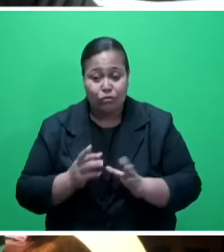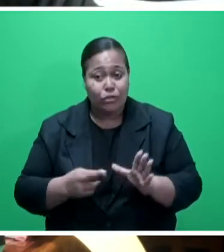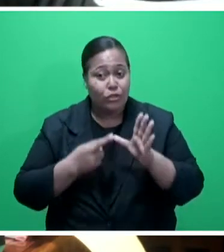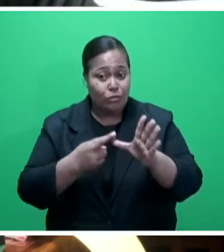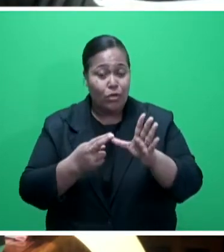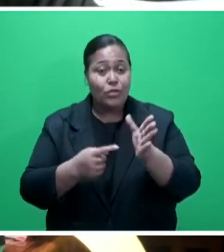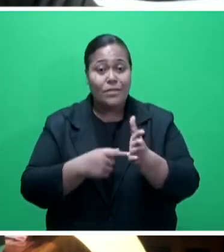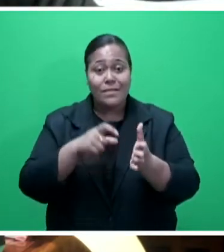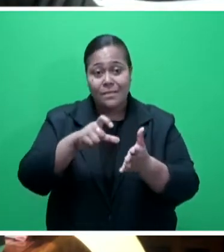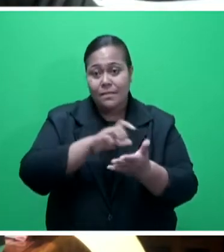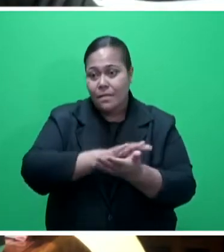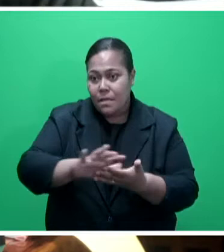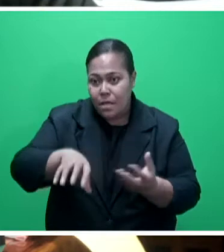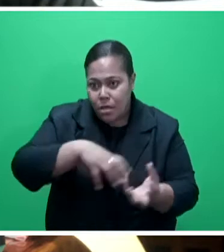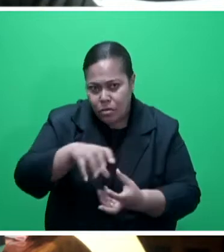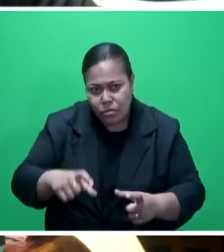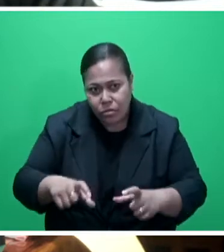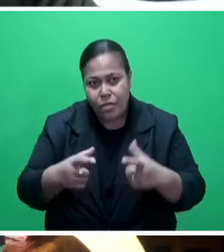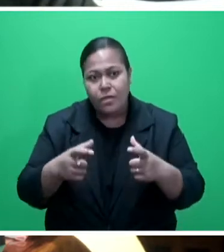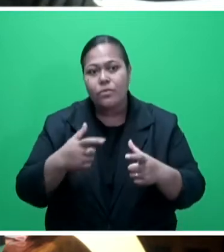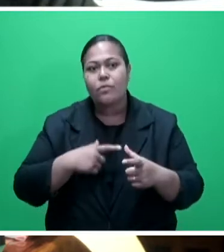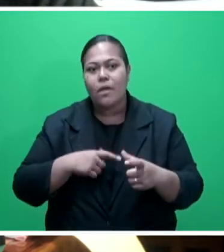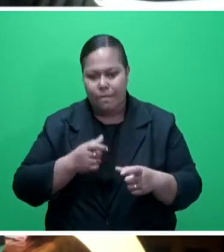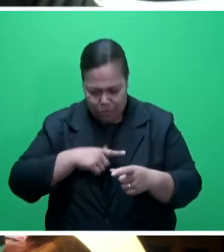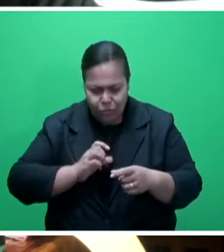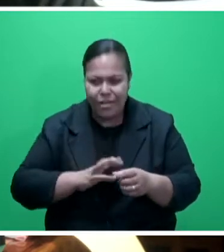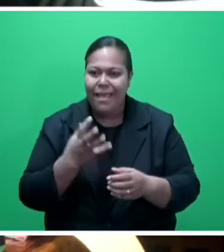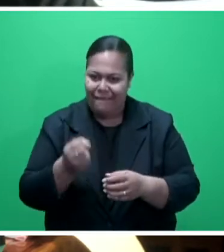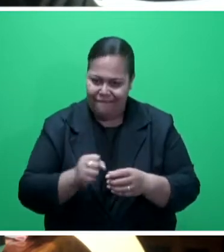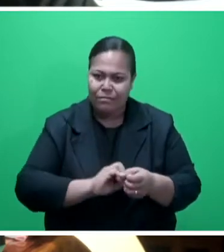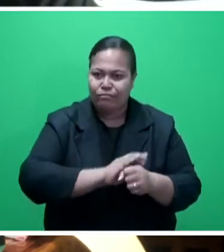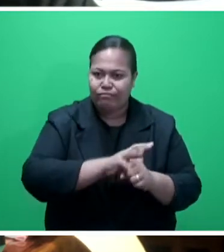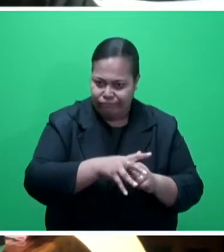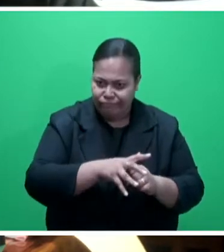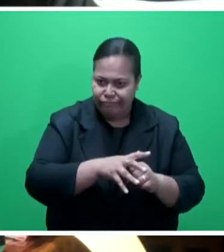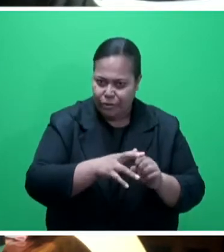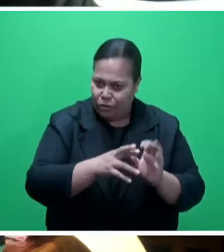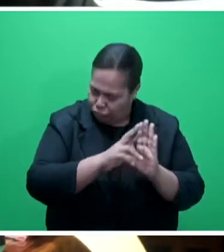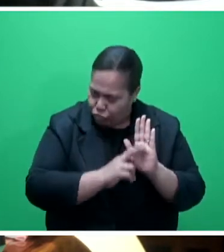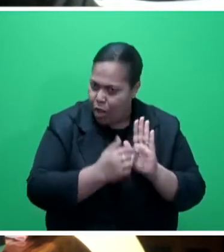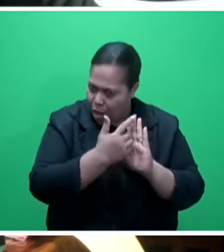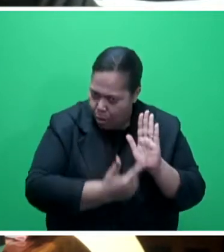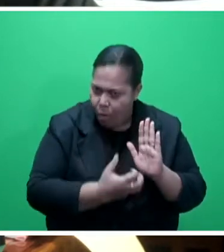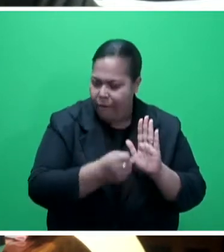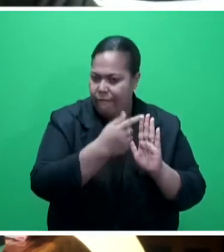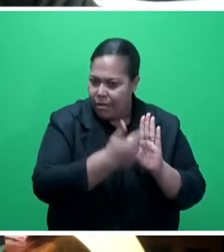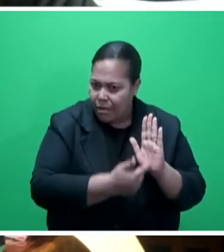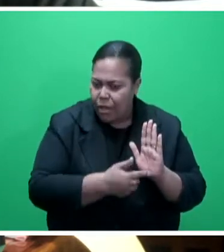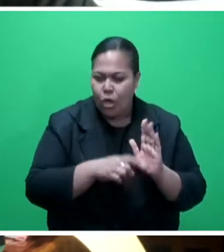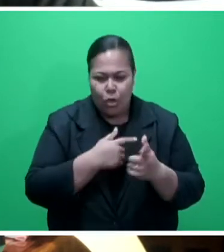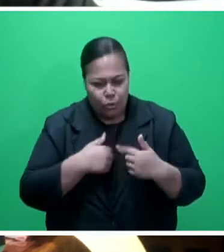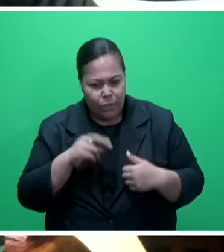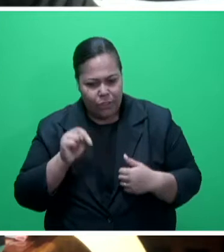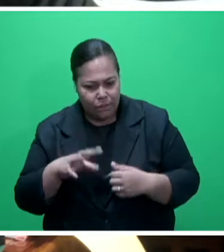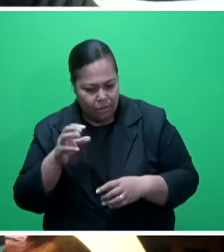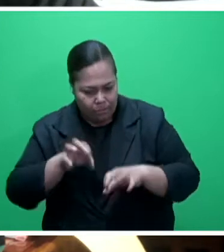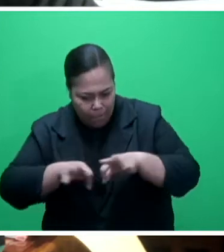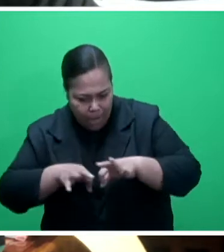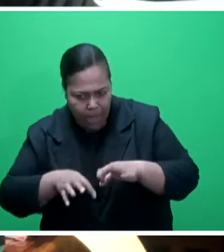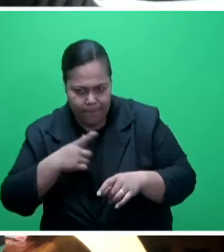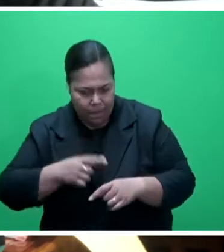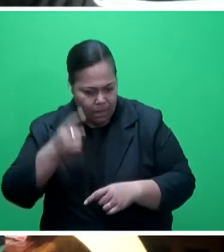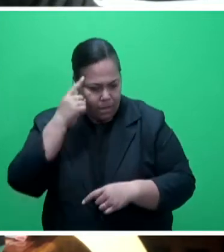especially challenging due to COVID-19 pandemic, where unique considerations were taken into account to ensure that